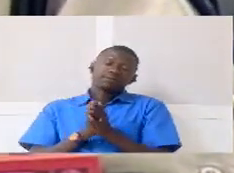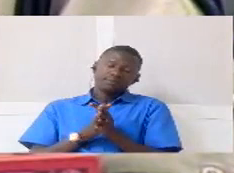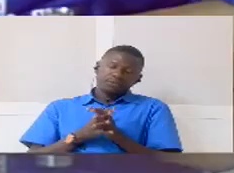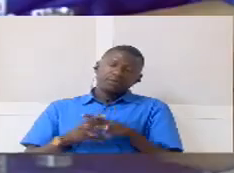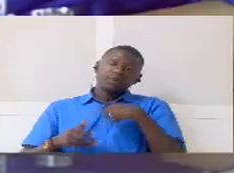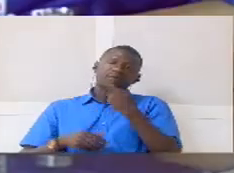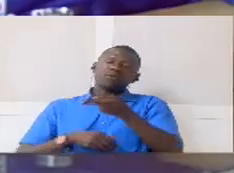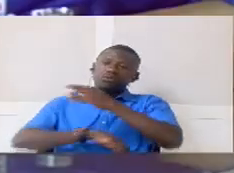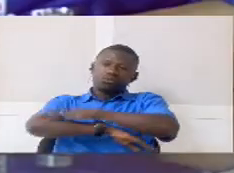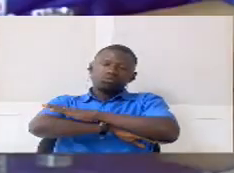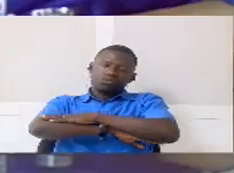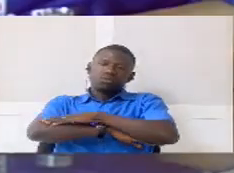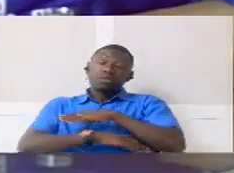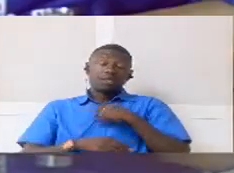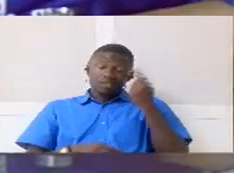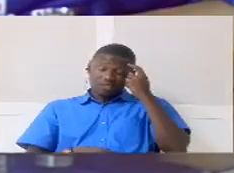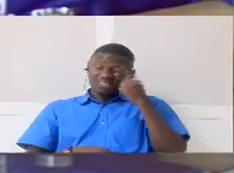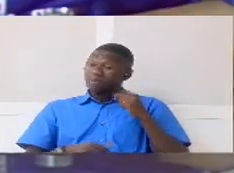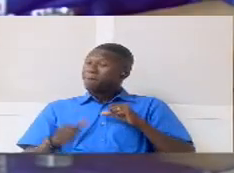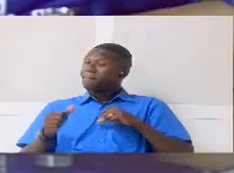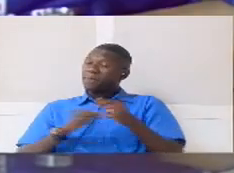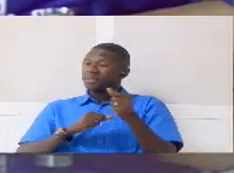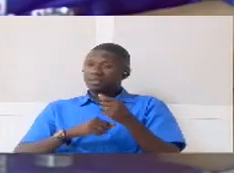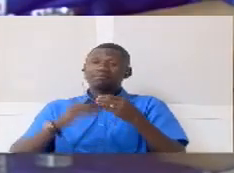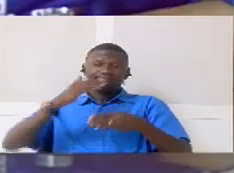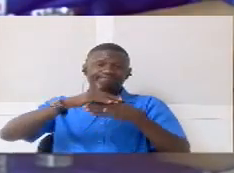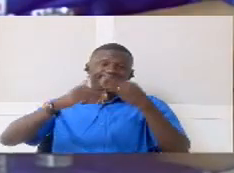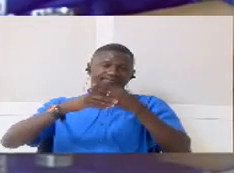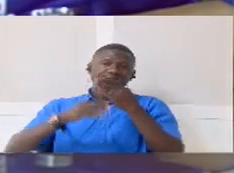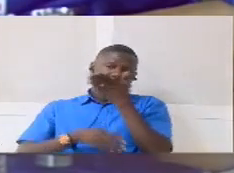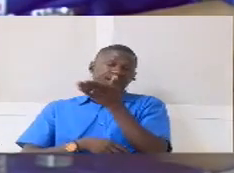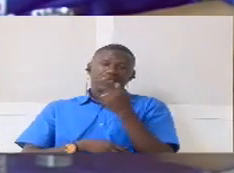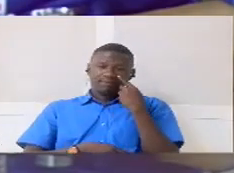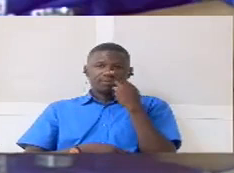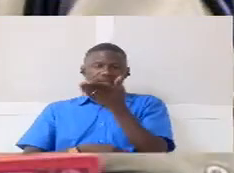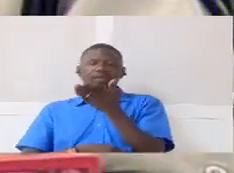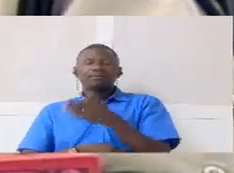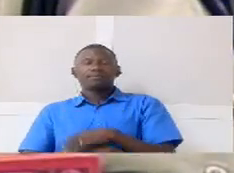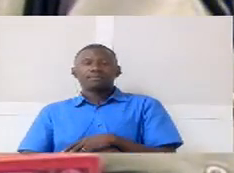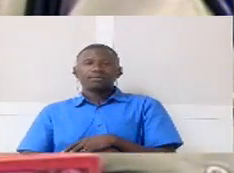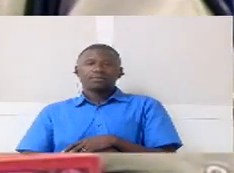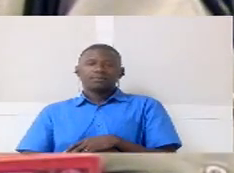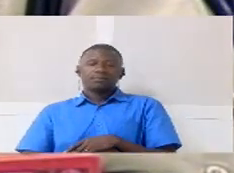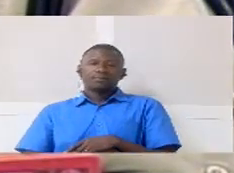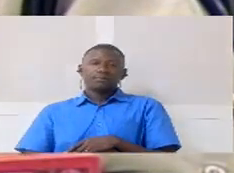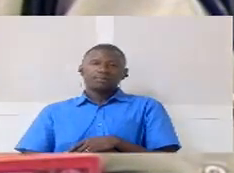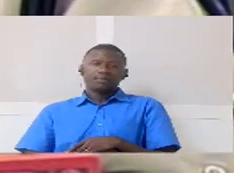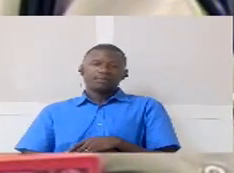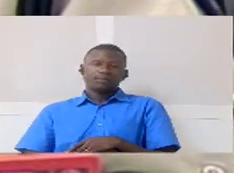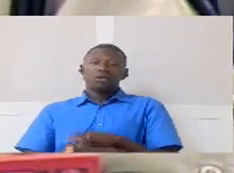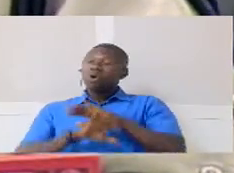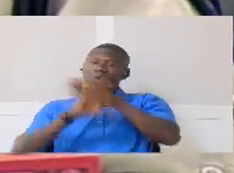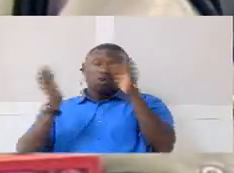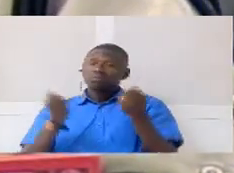I think one of the best classrooms in the country is the one that they are building there. Obe pour dinigol mi yalan ko ina regero ala ina fe